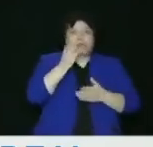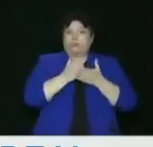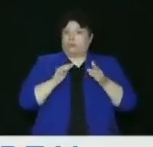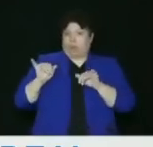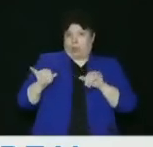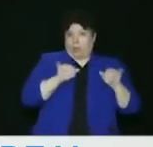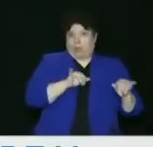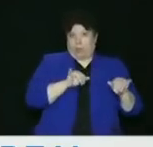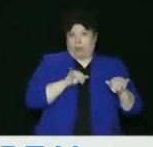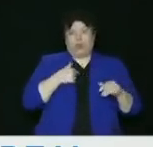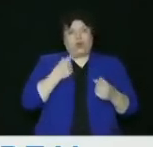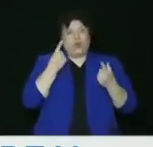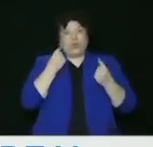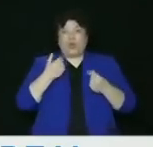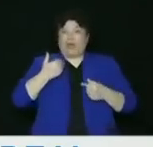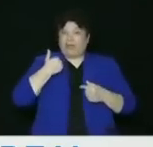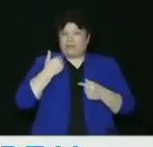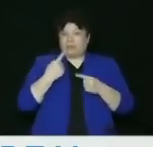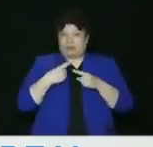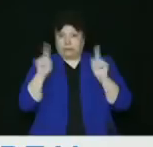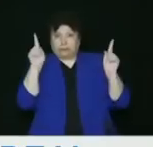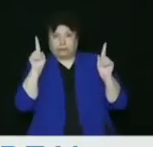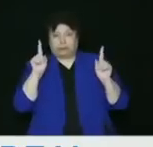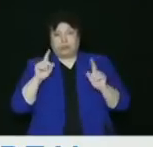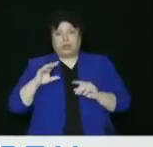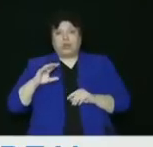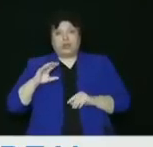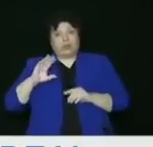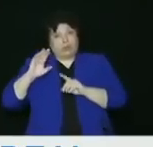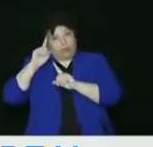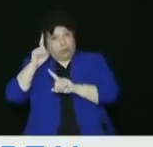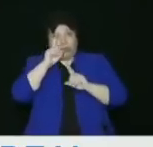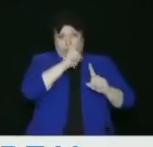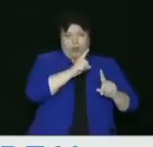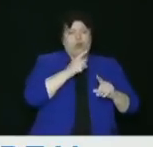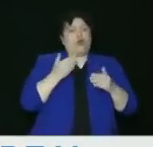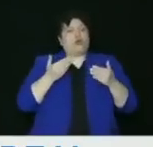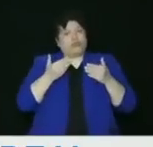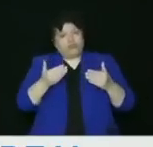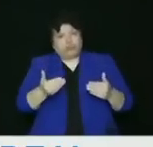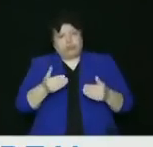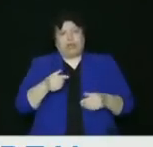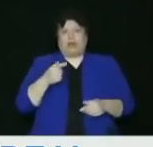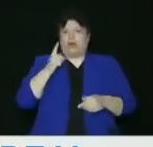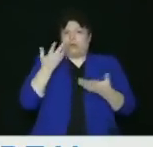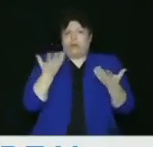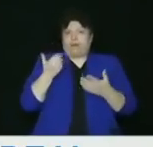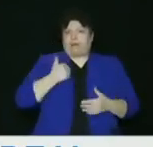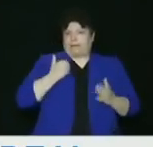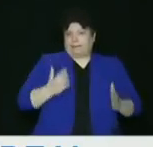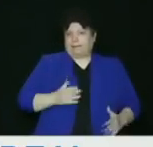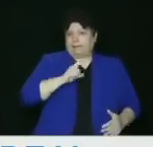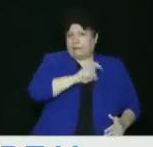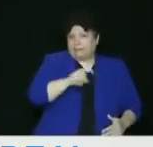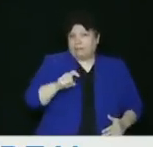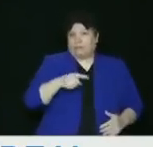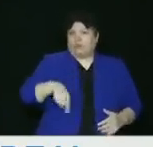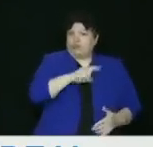differences stand in the way of delivering what Canadians deserve. That's why we're taking this